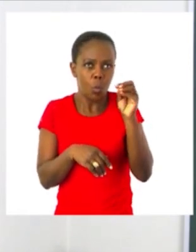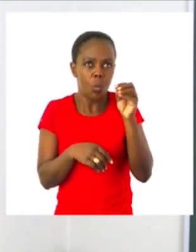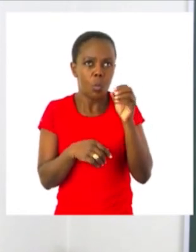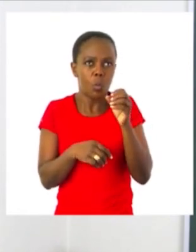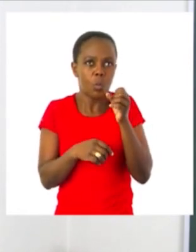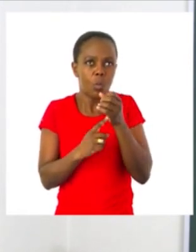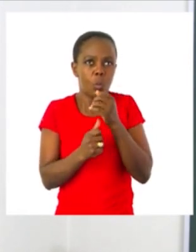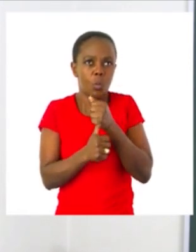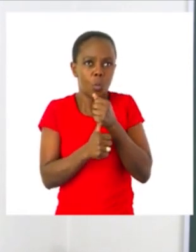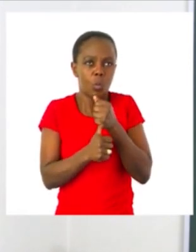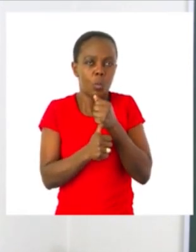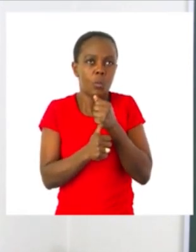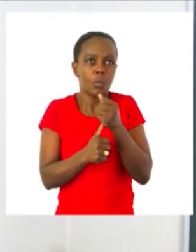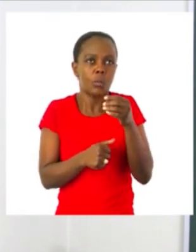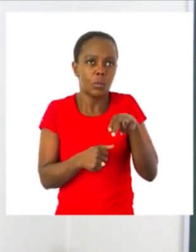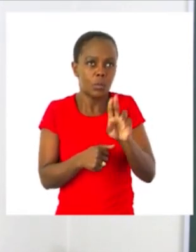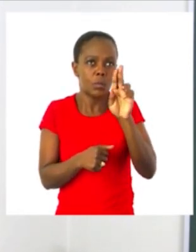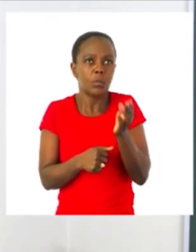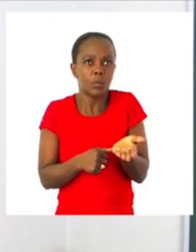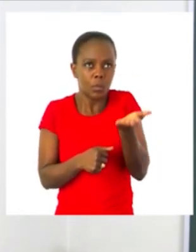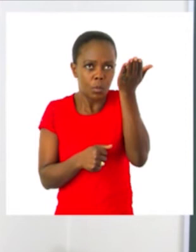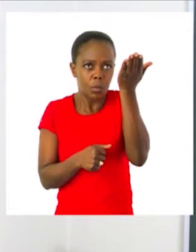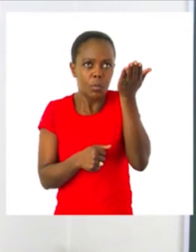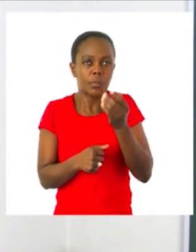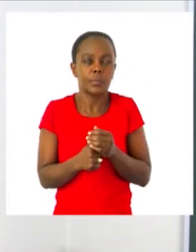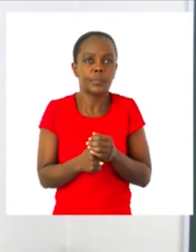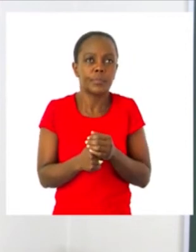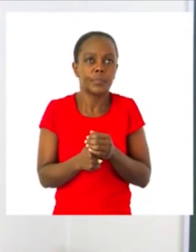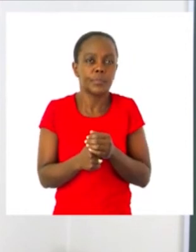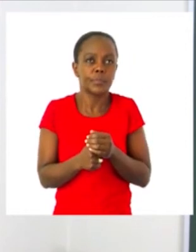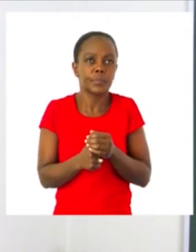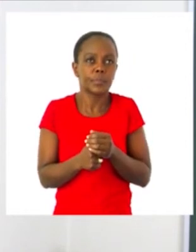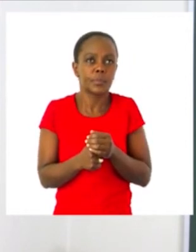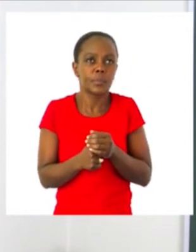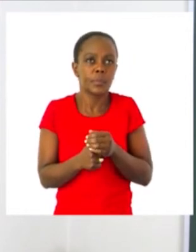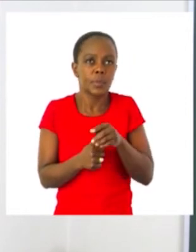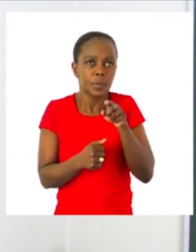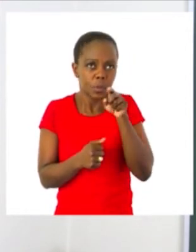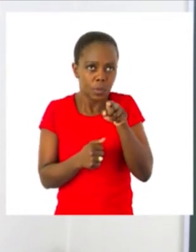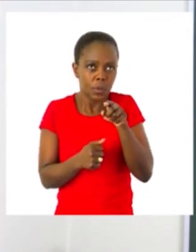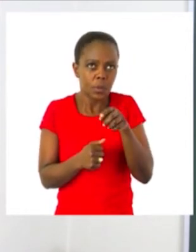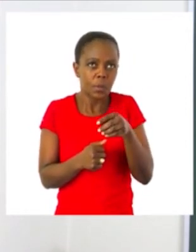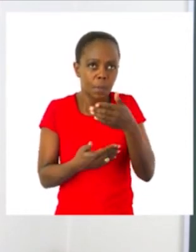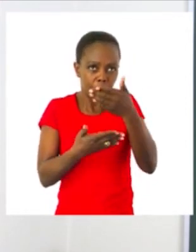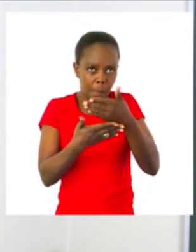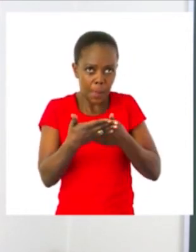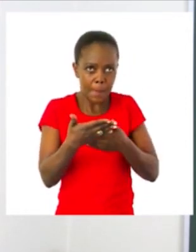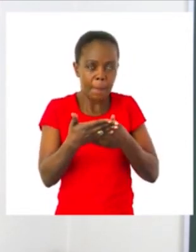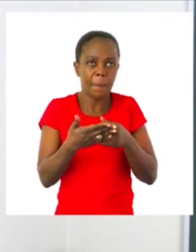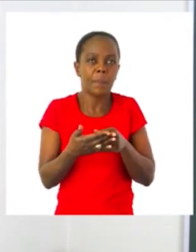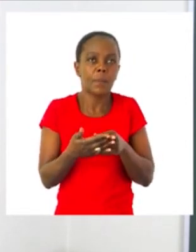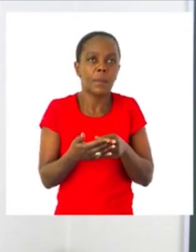A for up. The rest of the words you can look and ask mommy